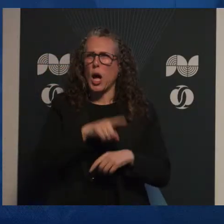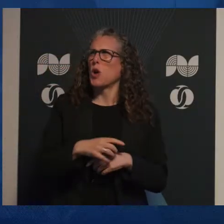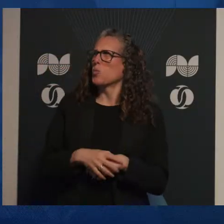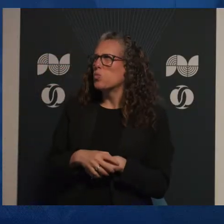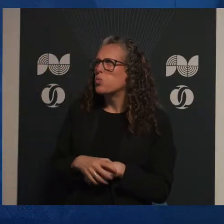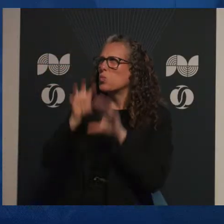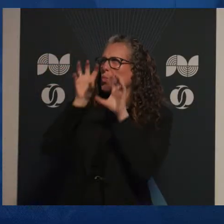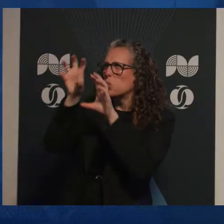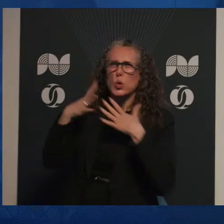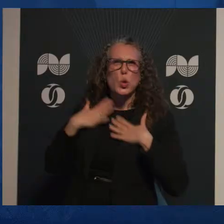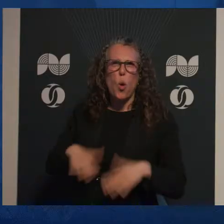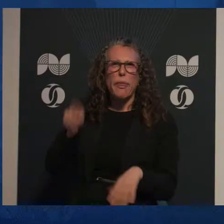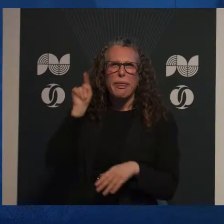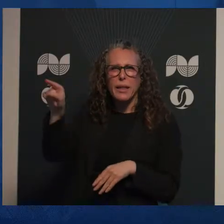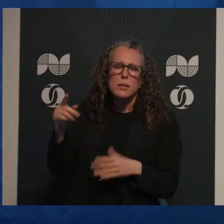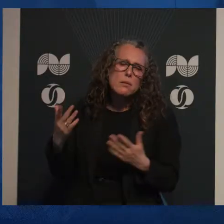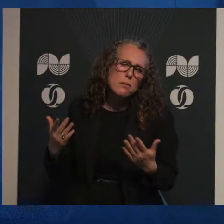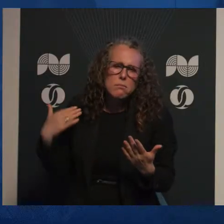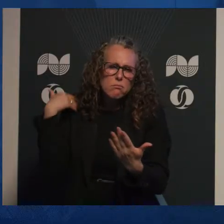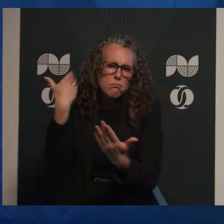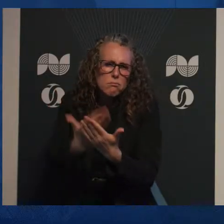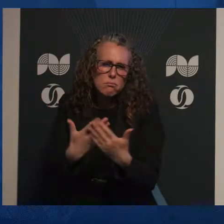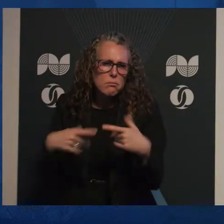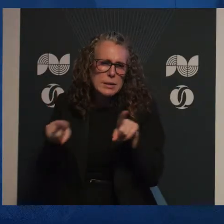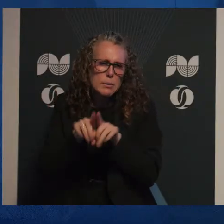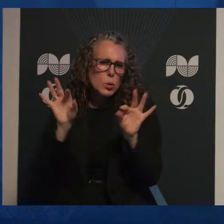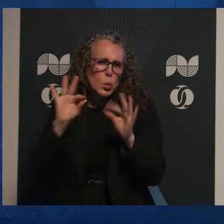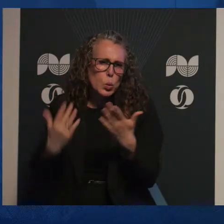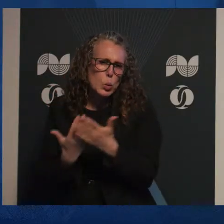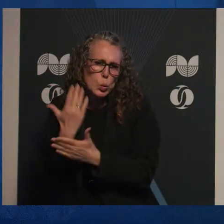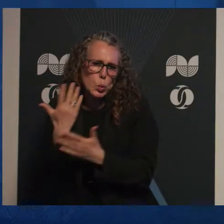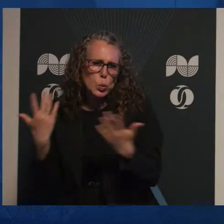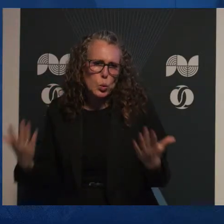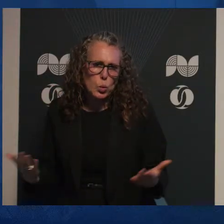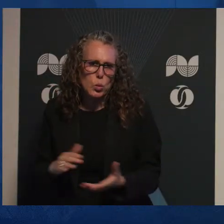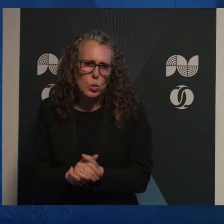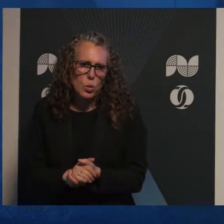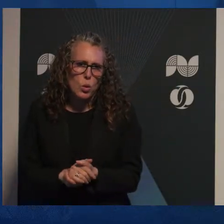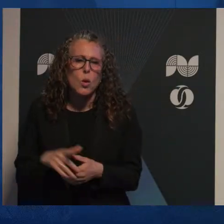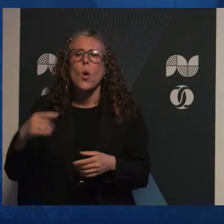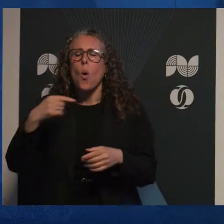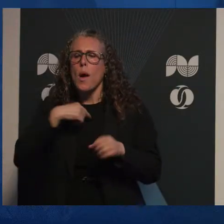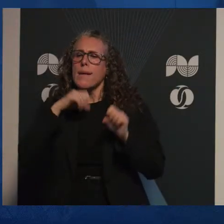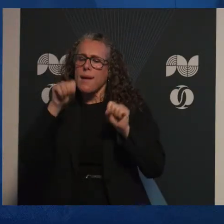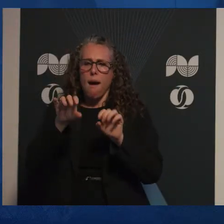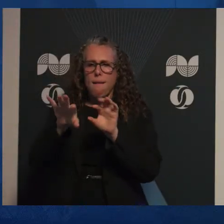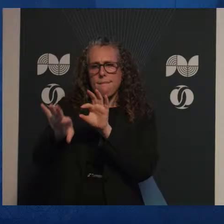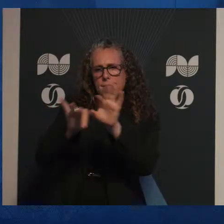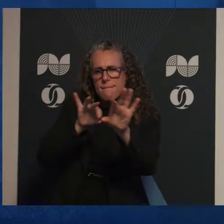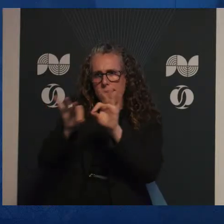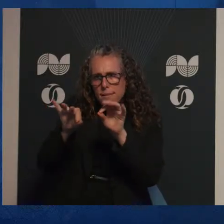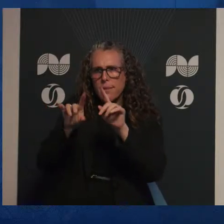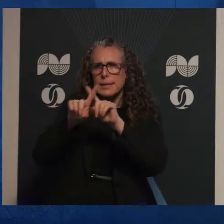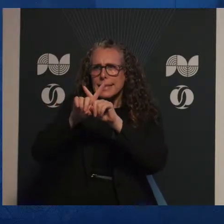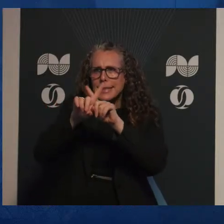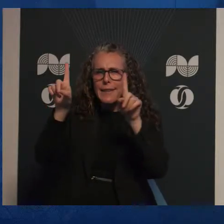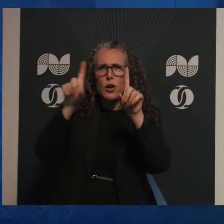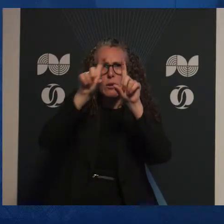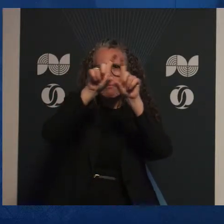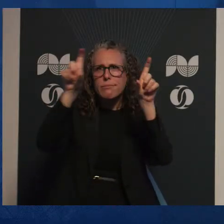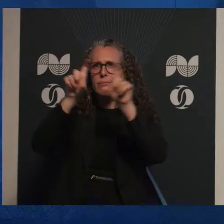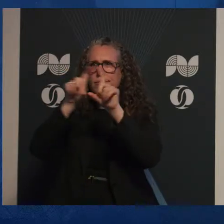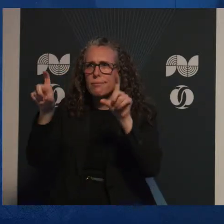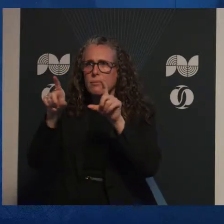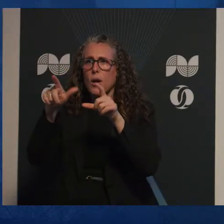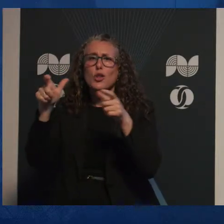Speaking about a little bit of a protectionist policies, where we curate certain industries cleverly in smaller countries like Moldova,